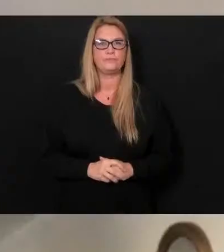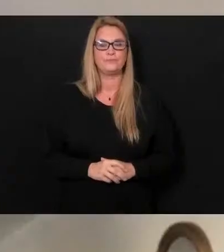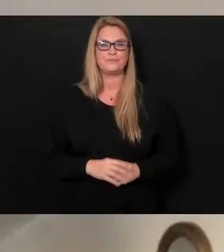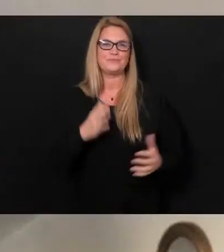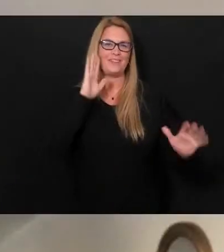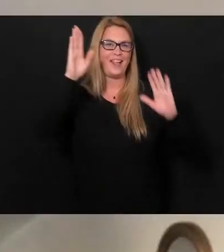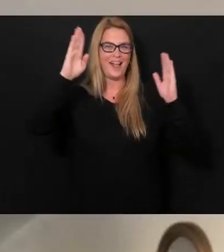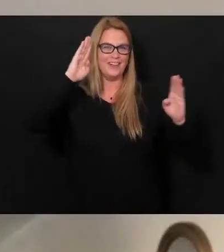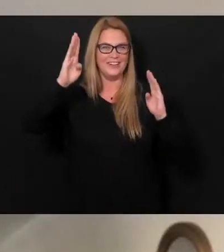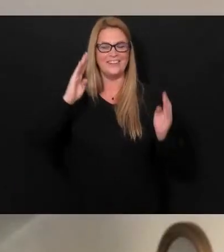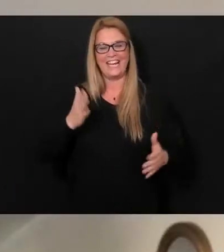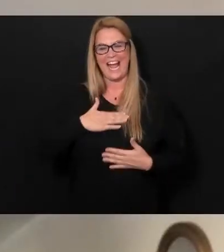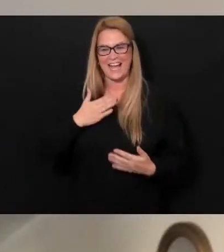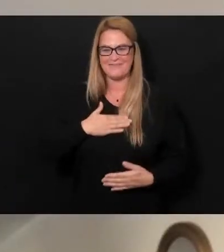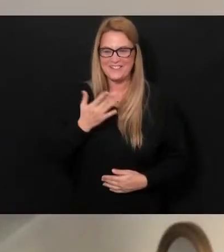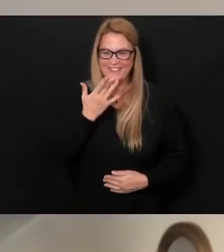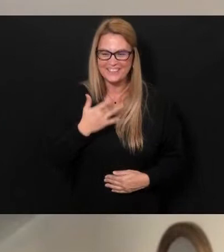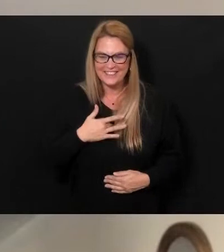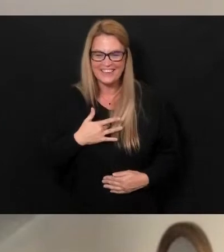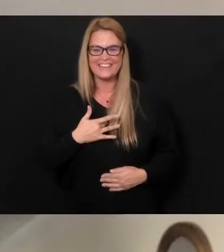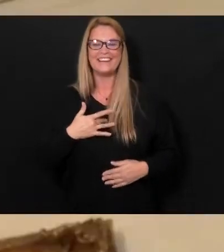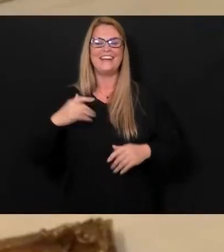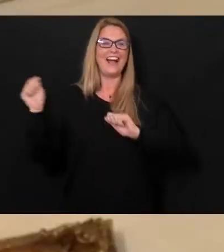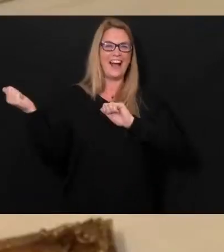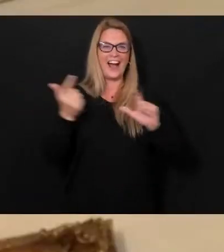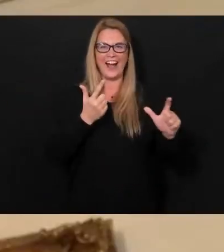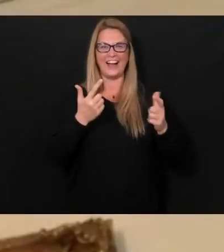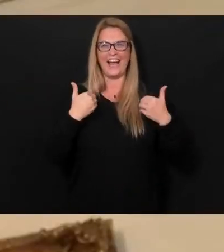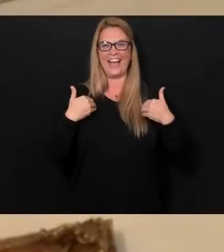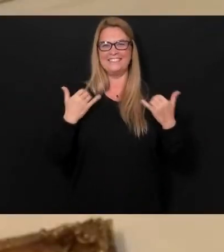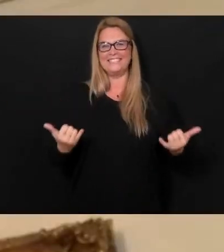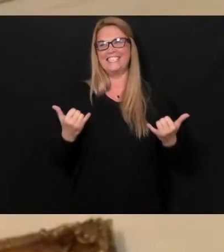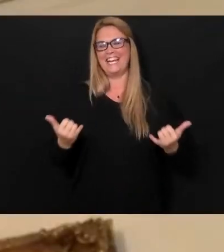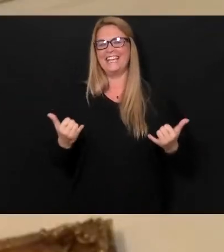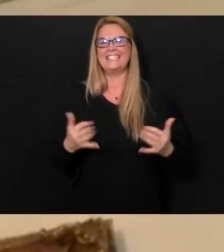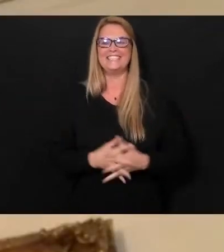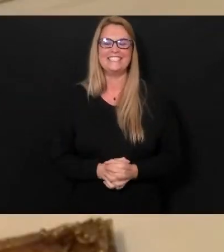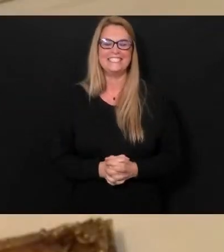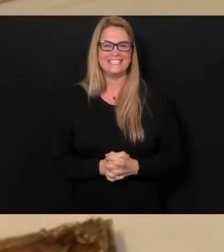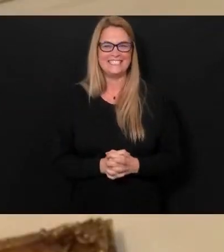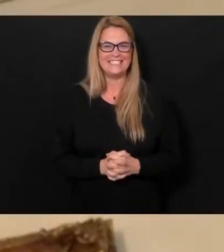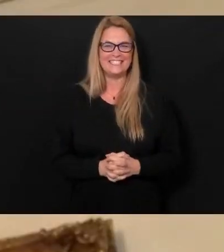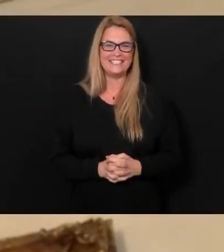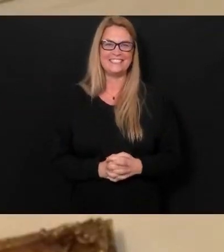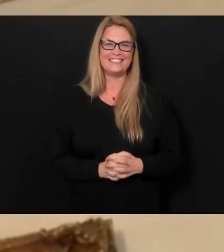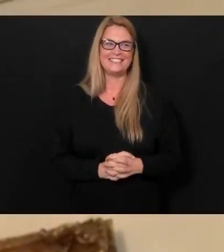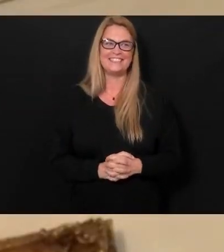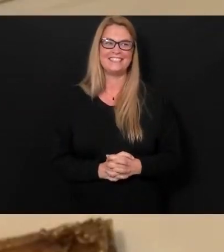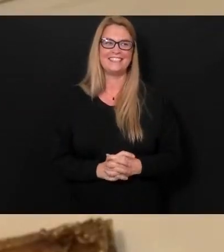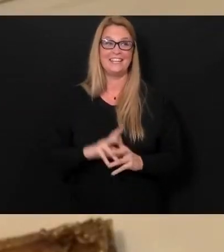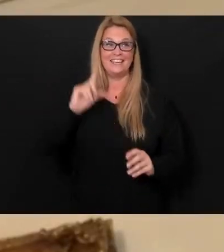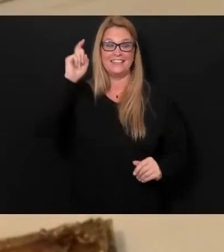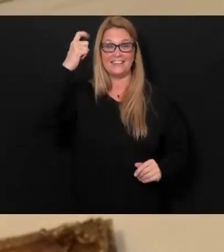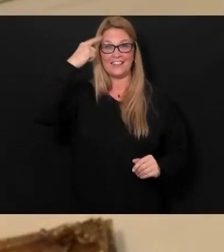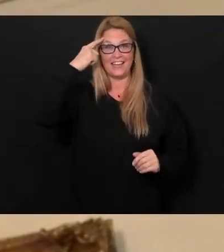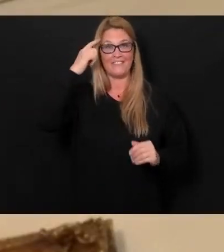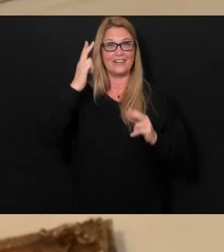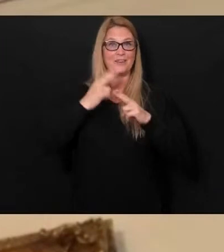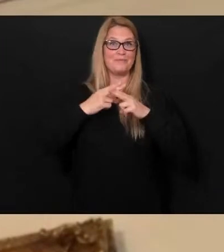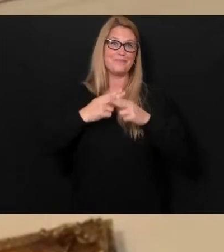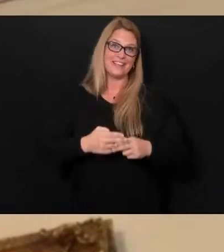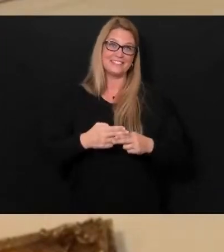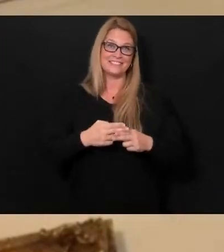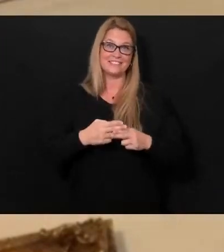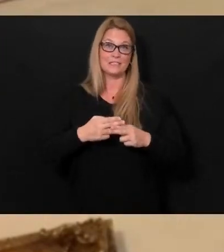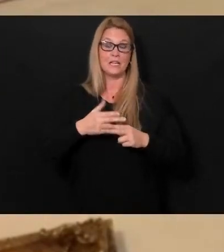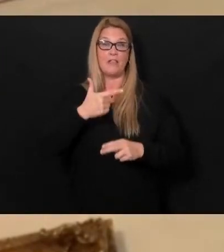everyone. Happy birthday to everyone out there that has a birthday today. The governor mentioned the online